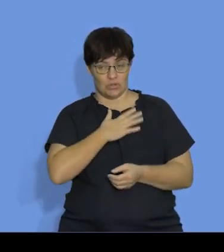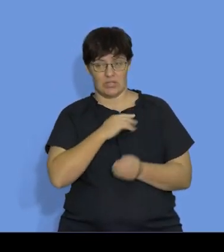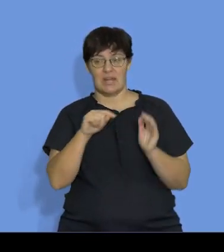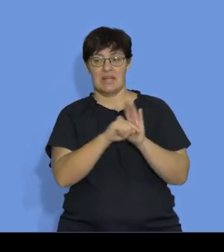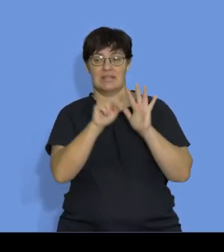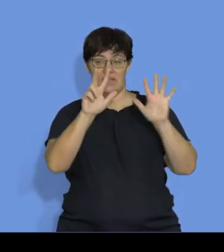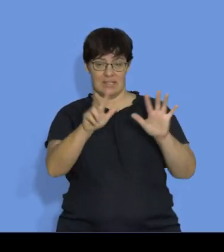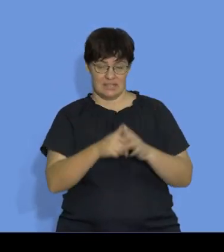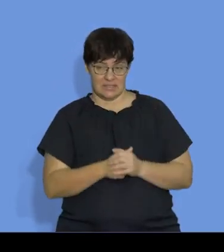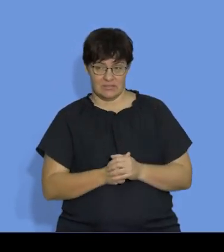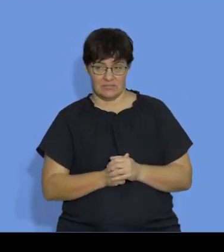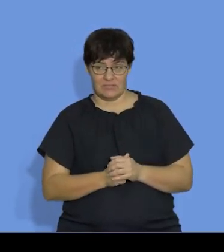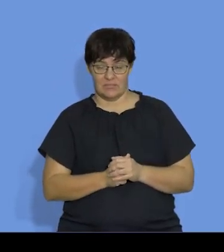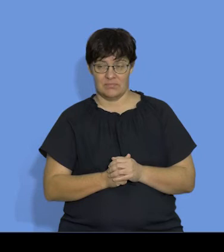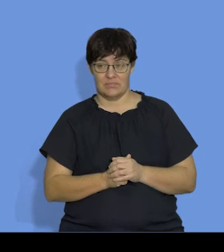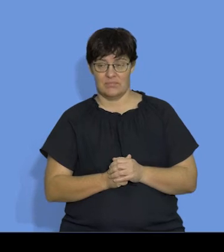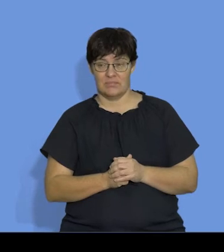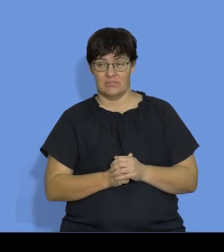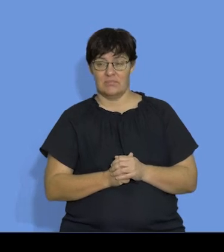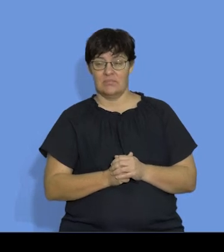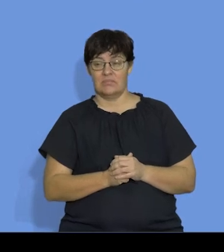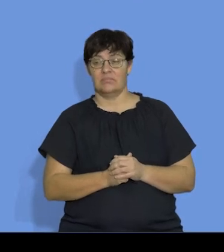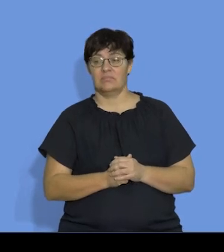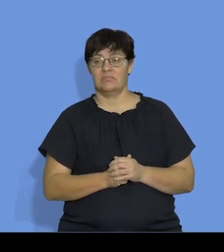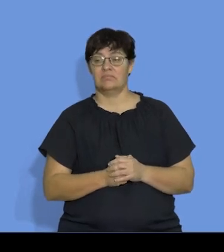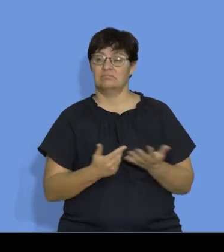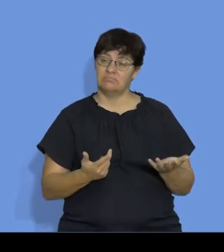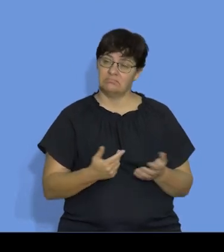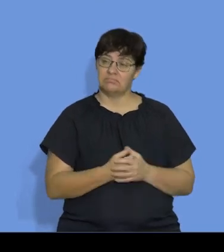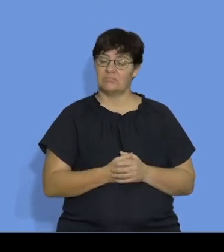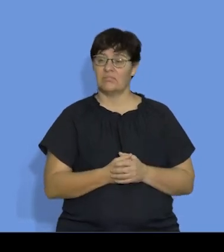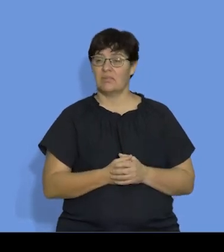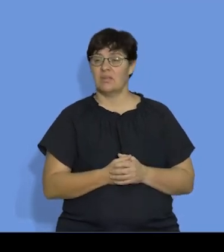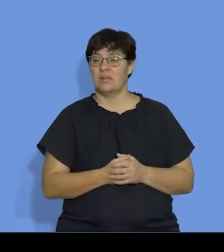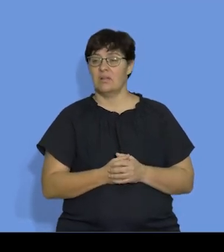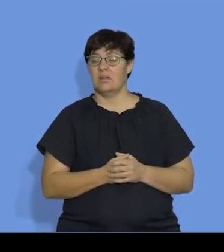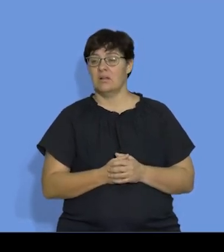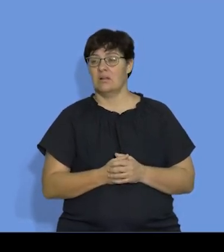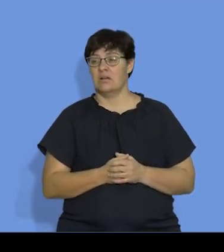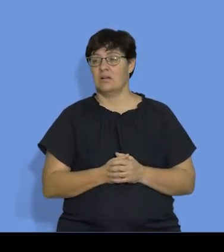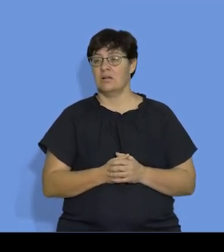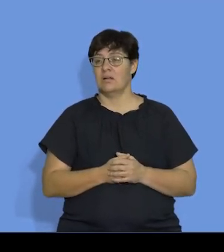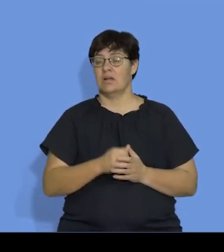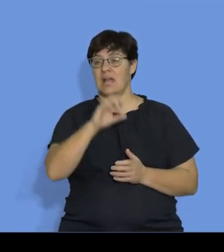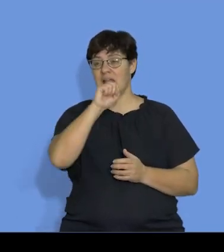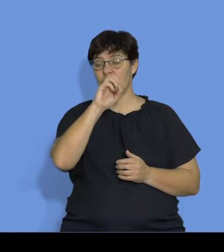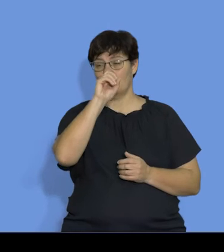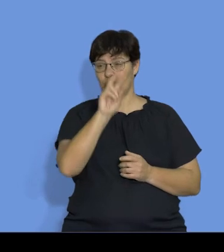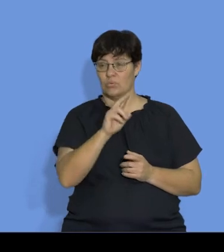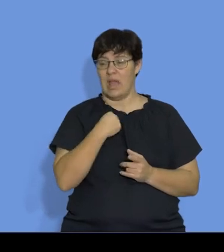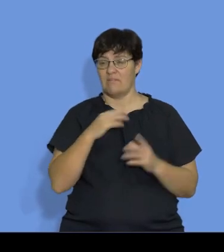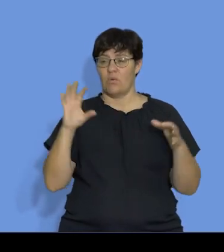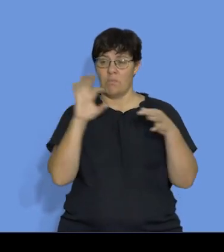-8, right? And then potassium, as a group 1 alkali metal, it is in its combined state. It has